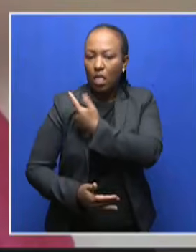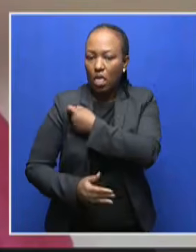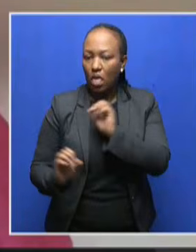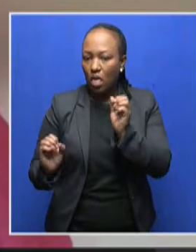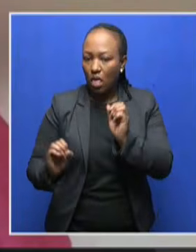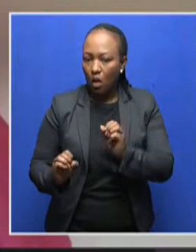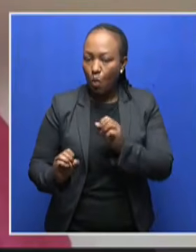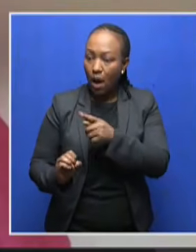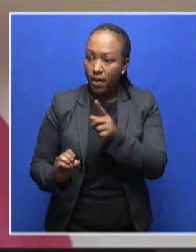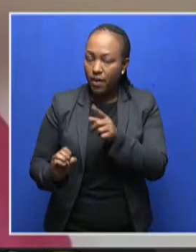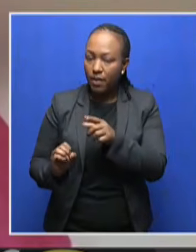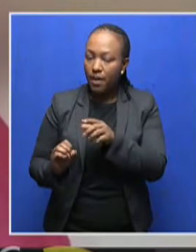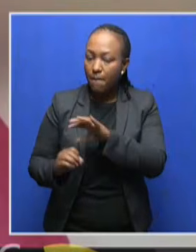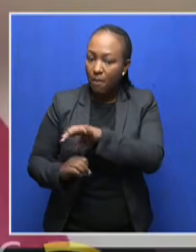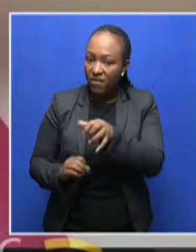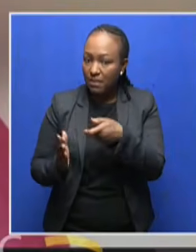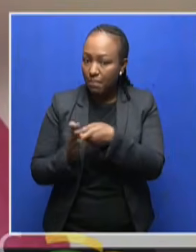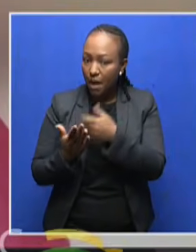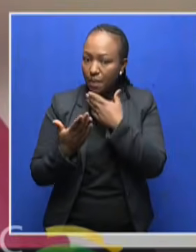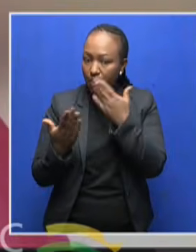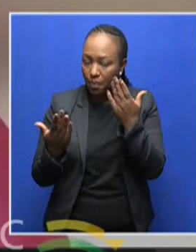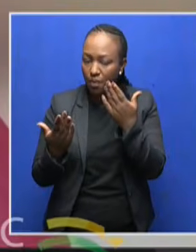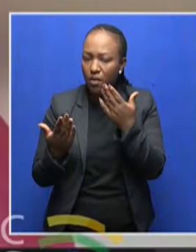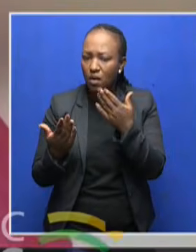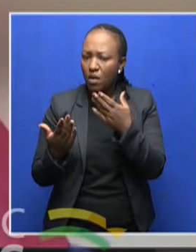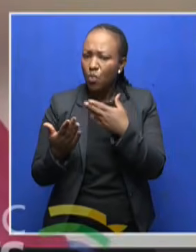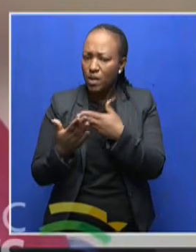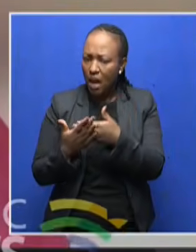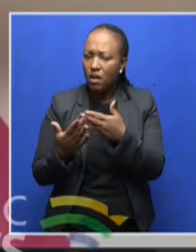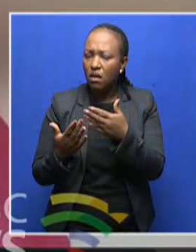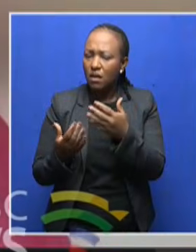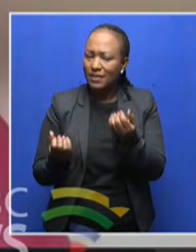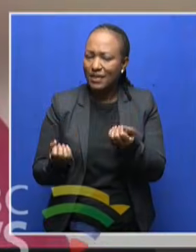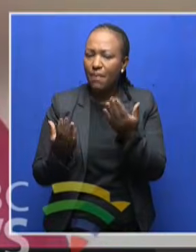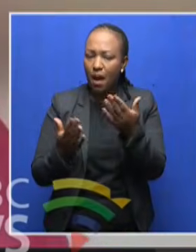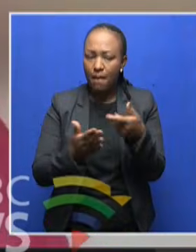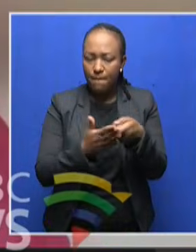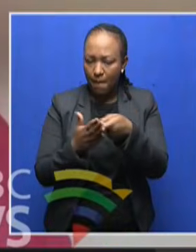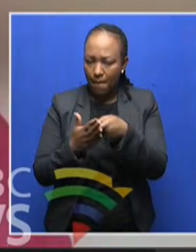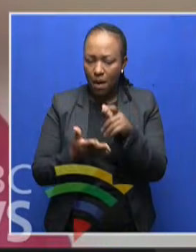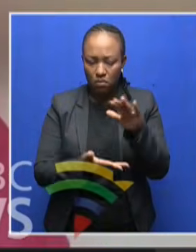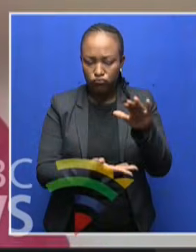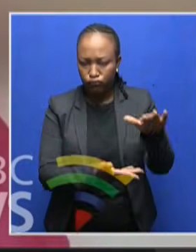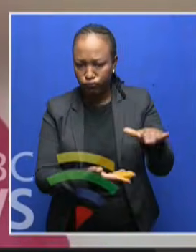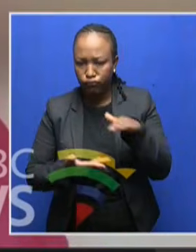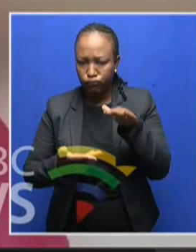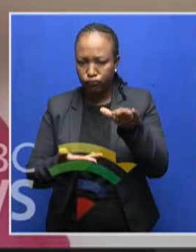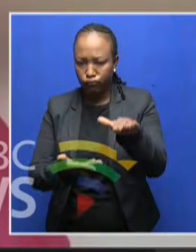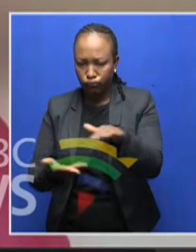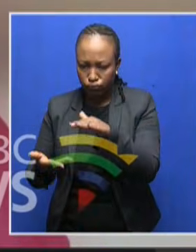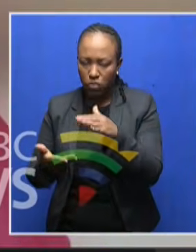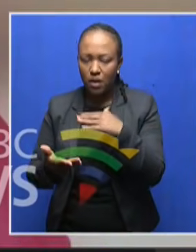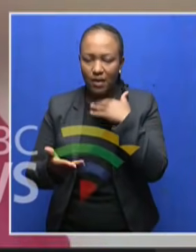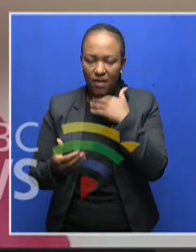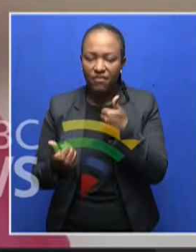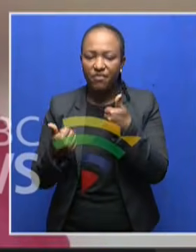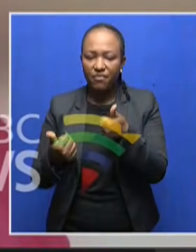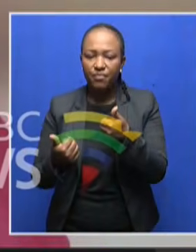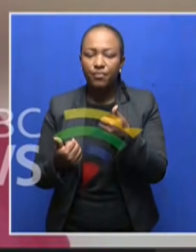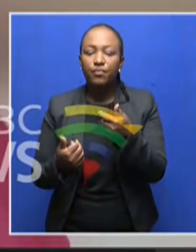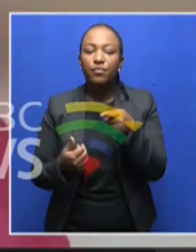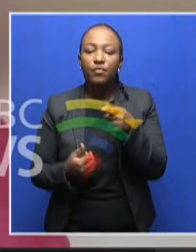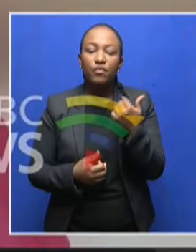them. Ring-fence funding can protect the supply and provide better certainty and accountability. And we already have an example with a